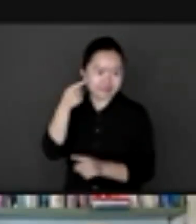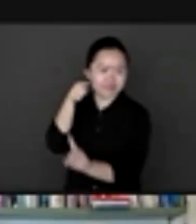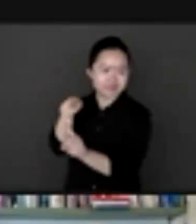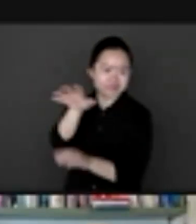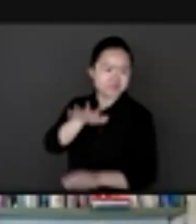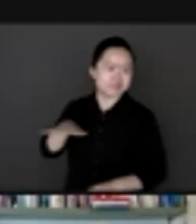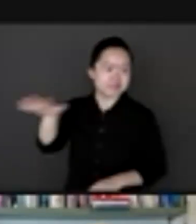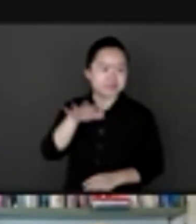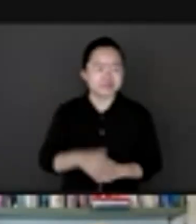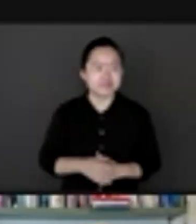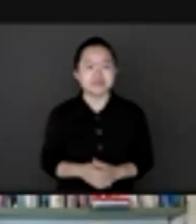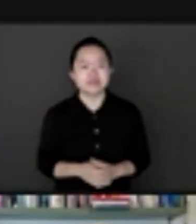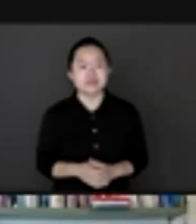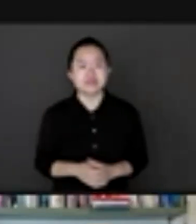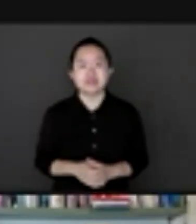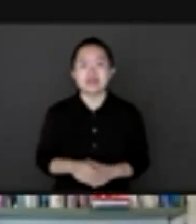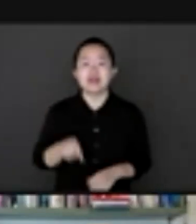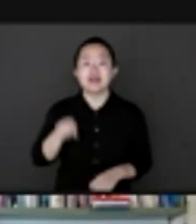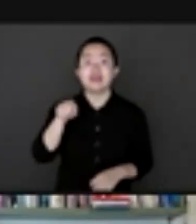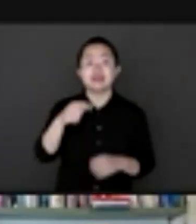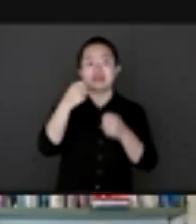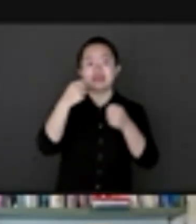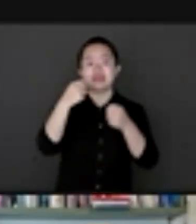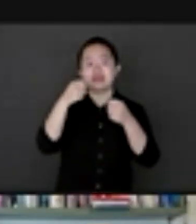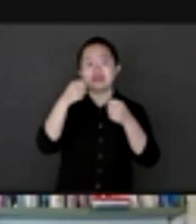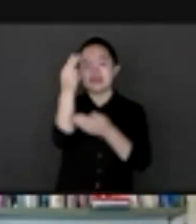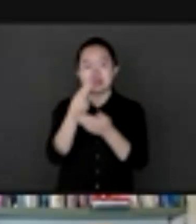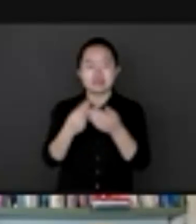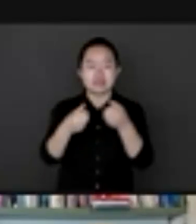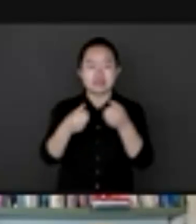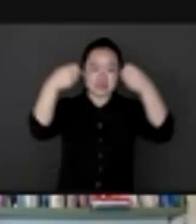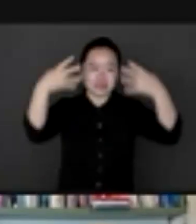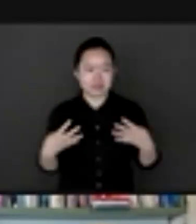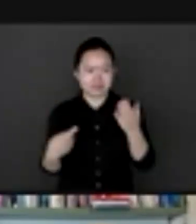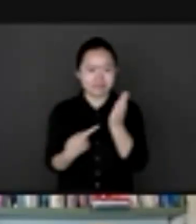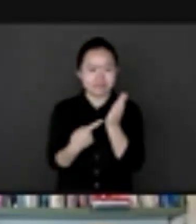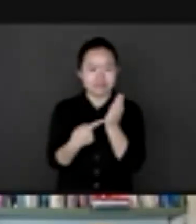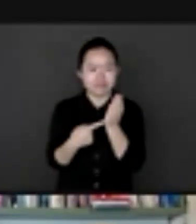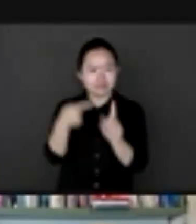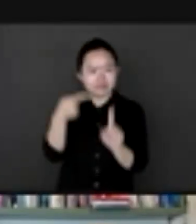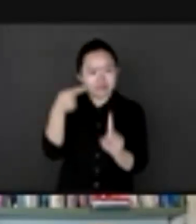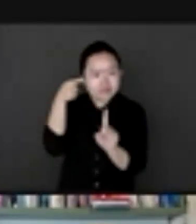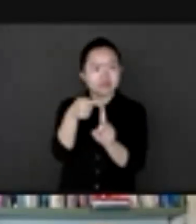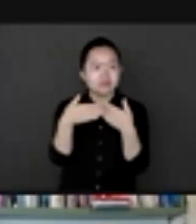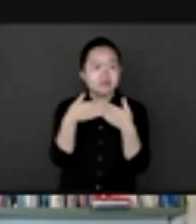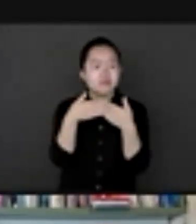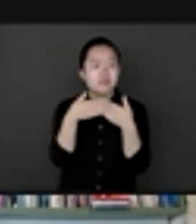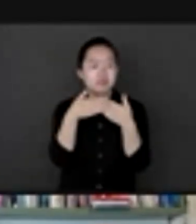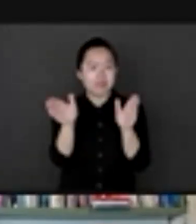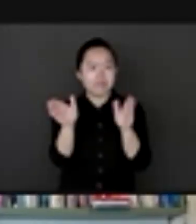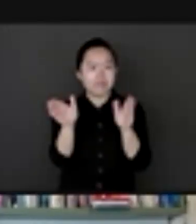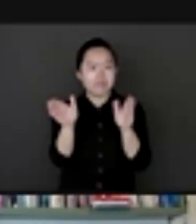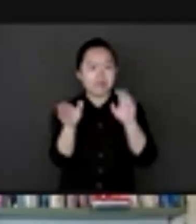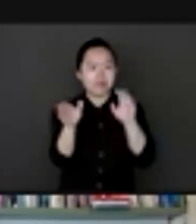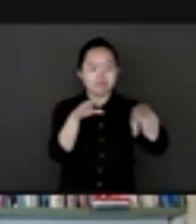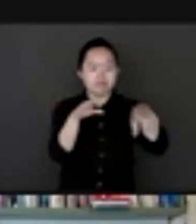Italia and its role in improving digital accessibility for Italian public administration websites. Please